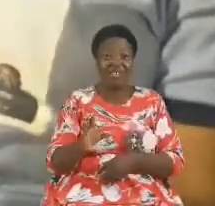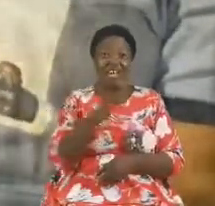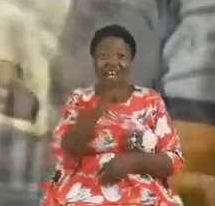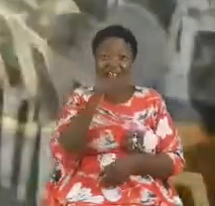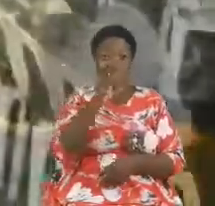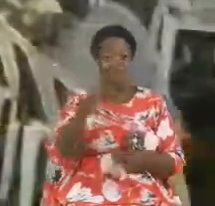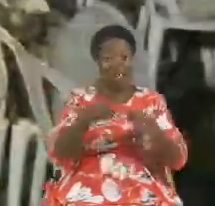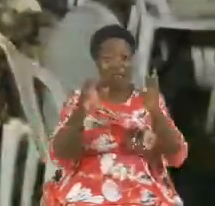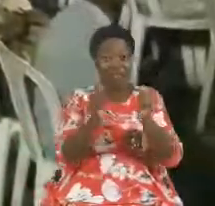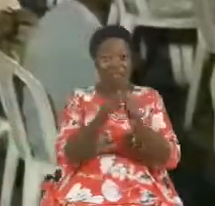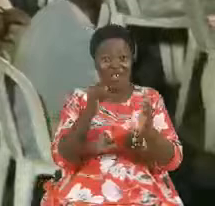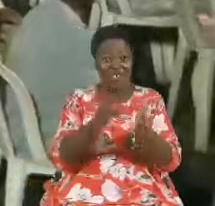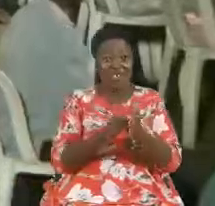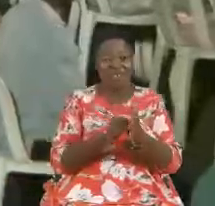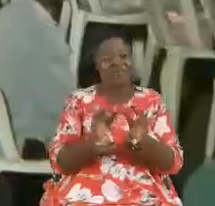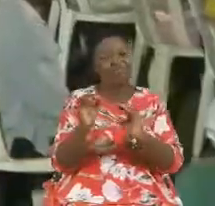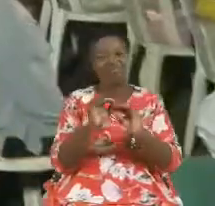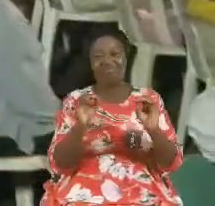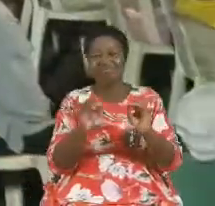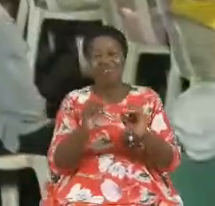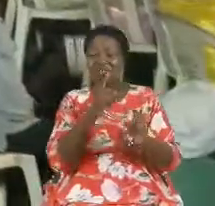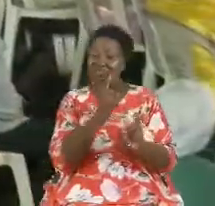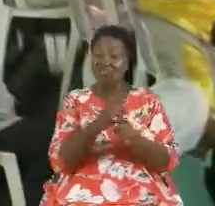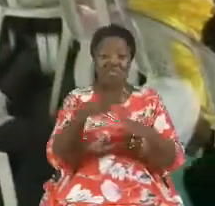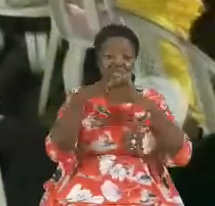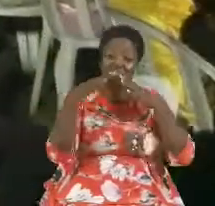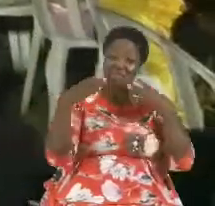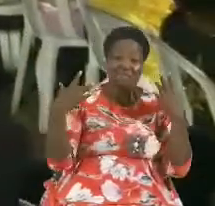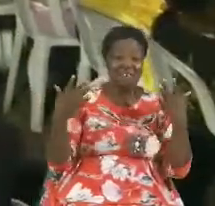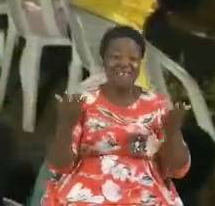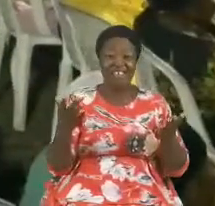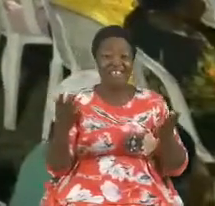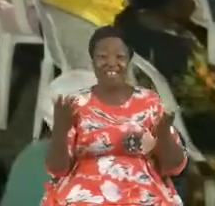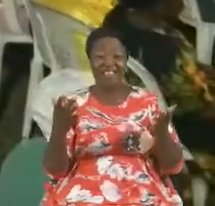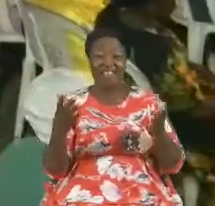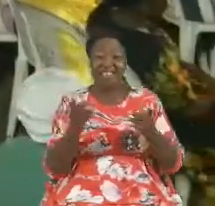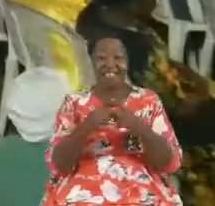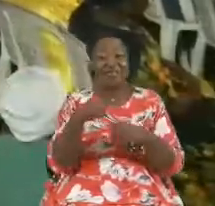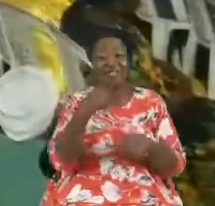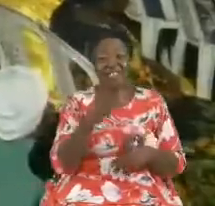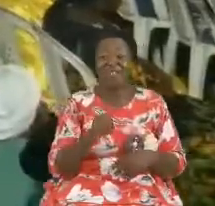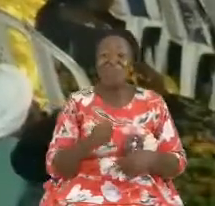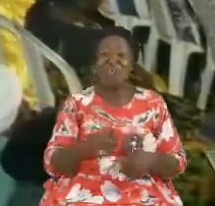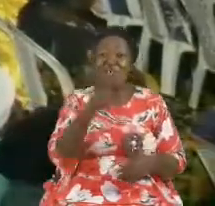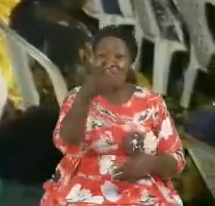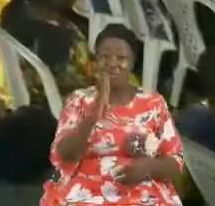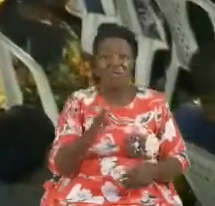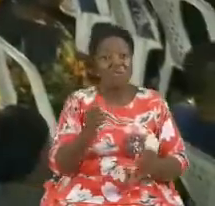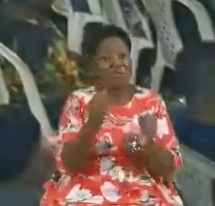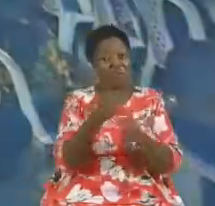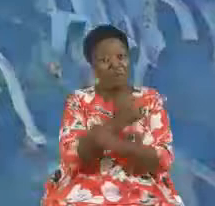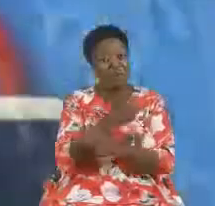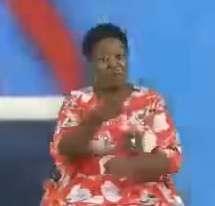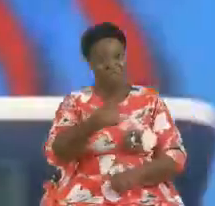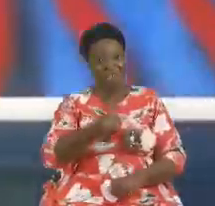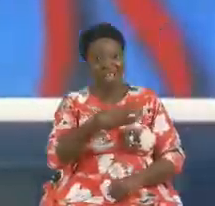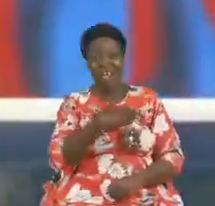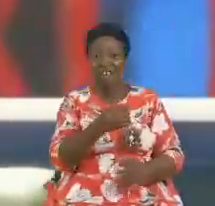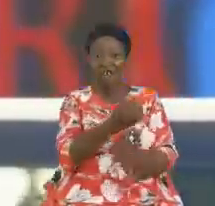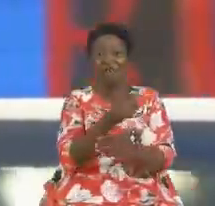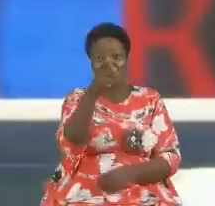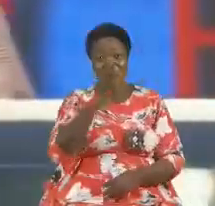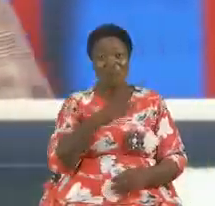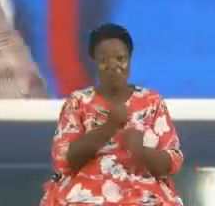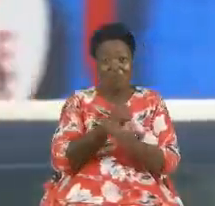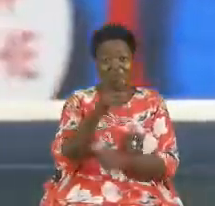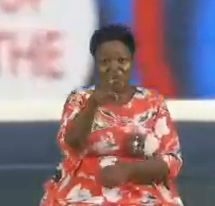cross and knock your enemy with it? No. You just smile and you tell them,